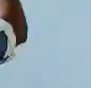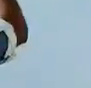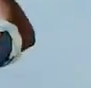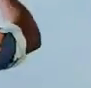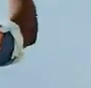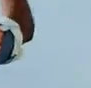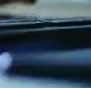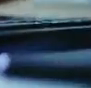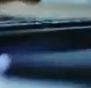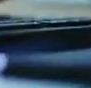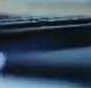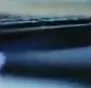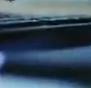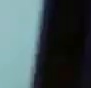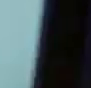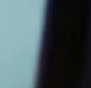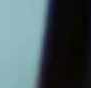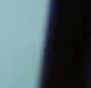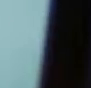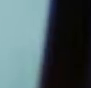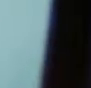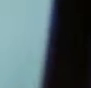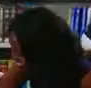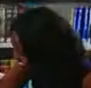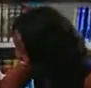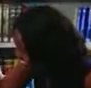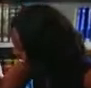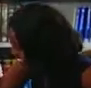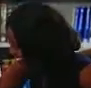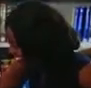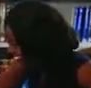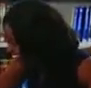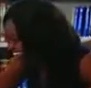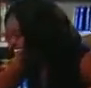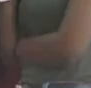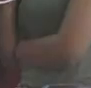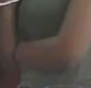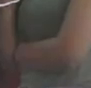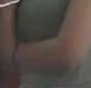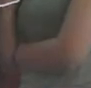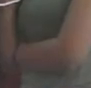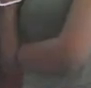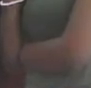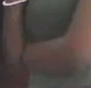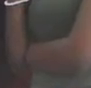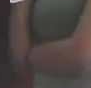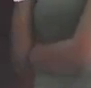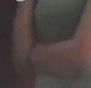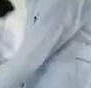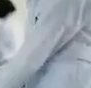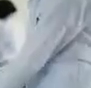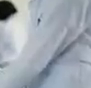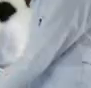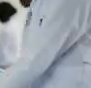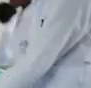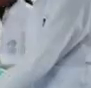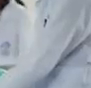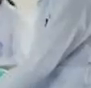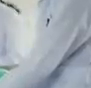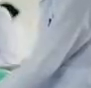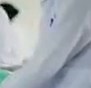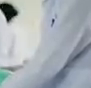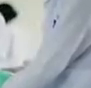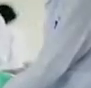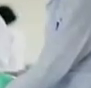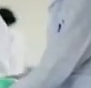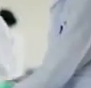Come pursue your dreams in our state-of-the-art learning environment with lecturers who care about your success. Expose yourself to